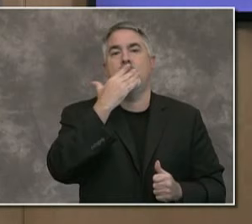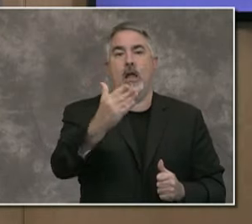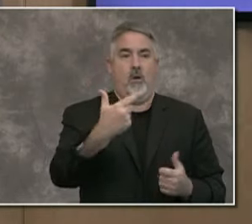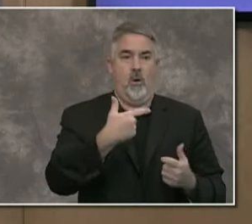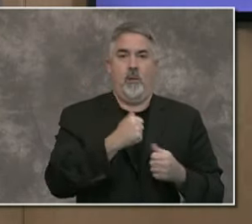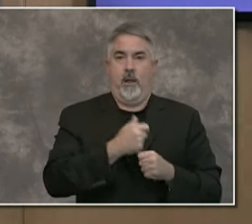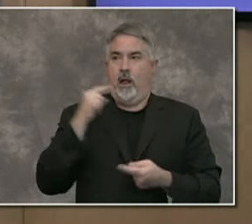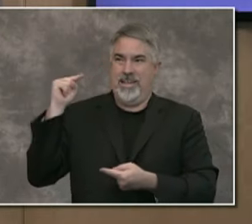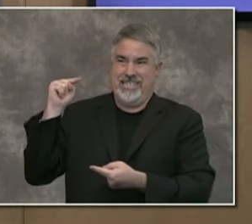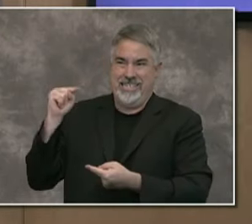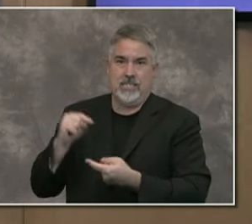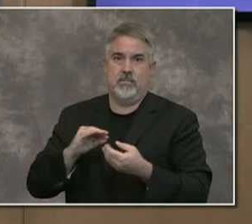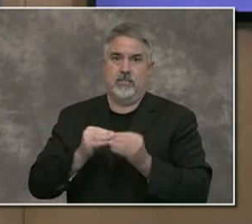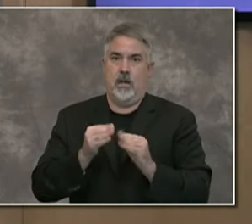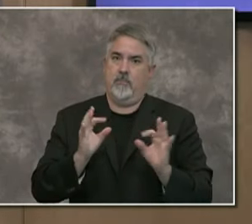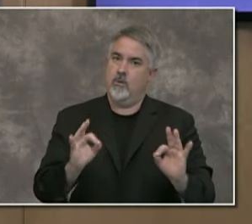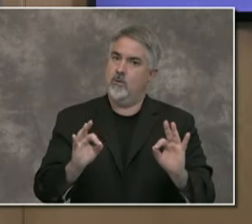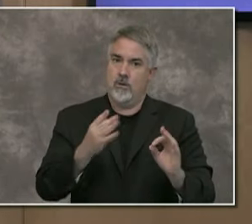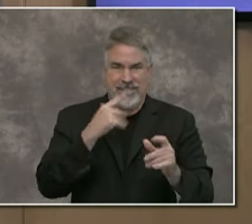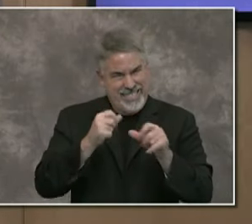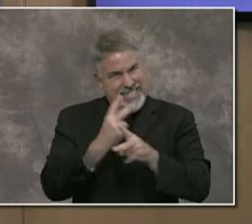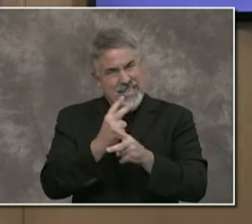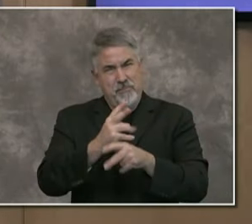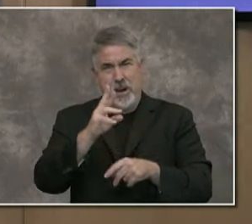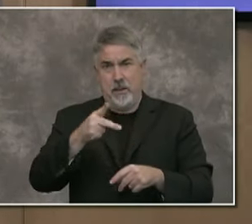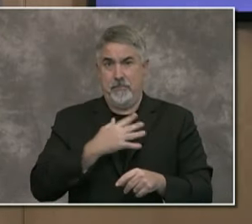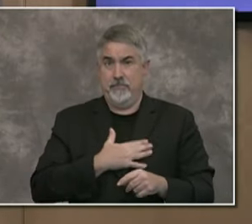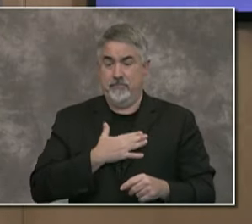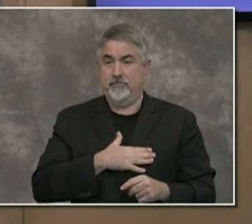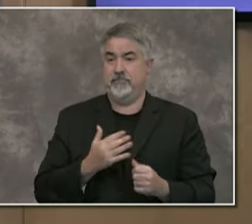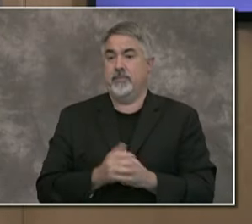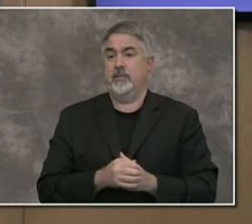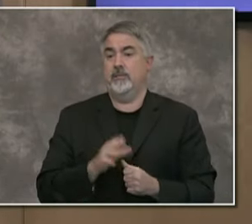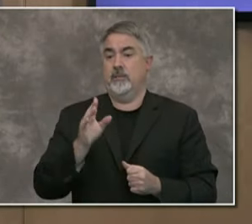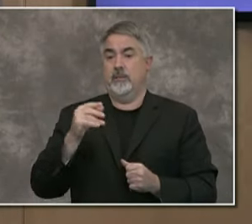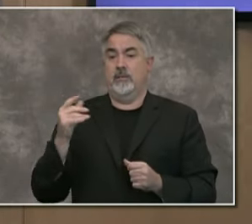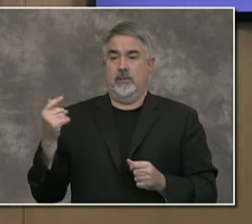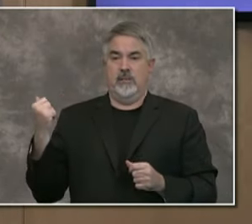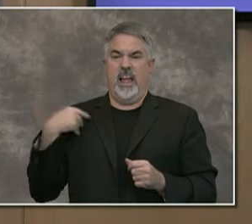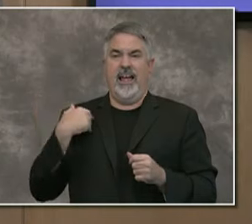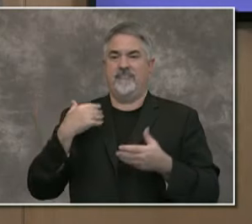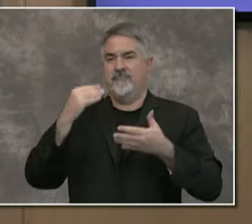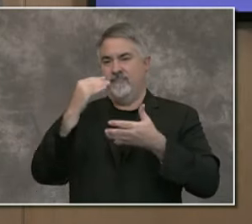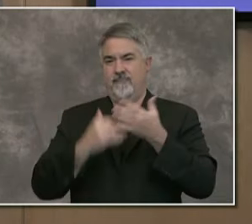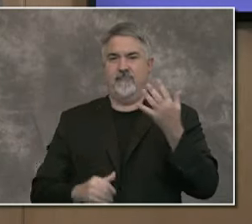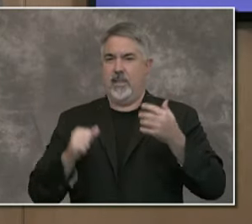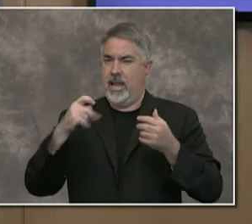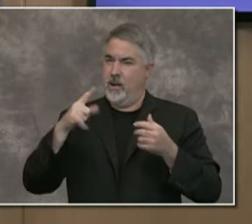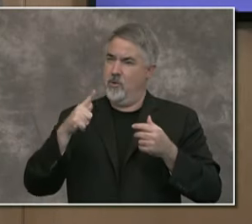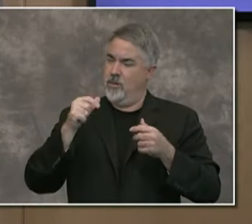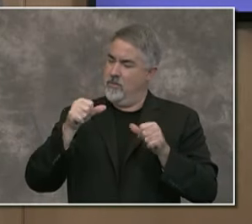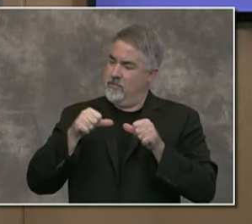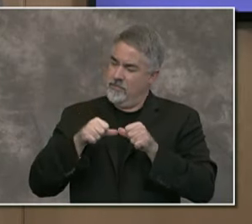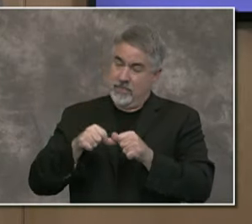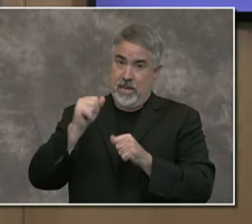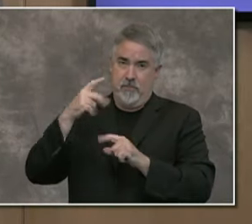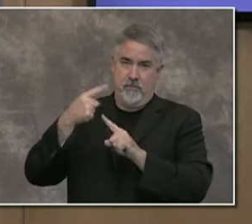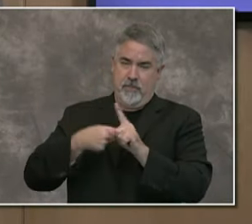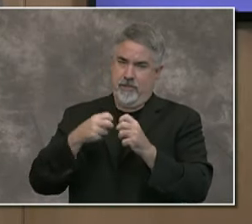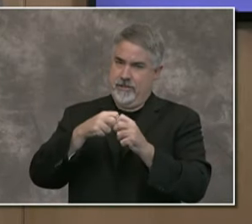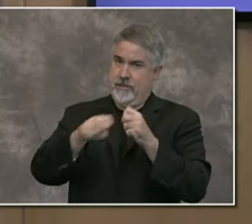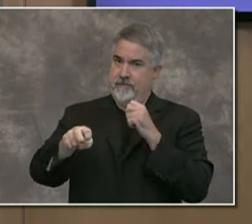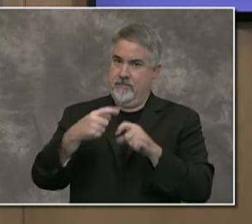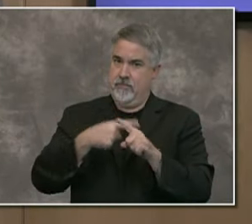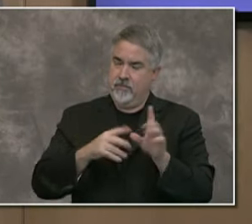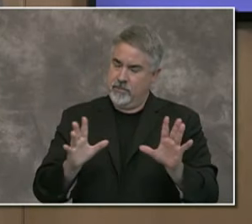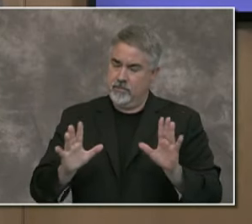force and all of our commitment, at least through the entirety of April. Two other quick points before we get to our charts. On Friday,